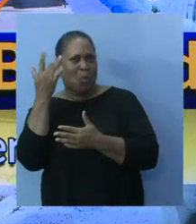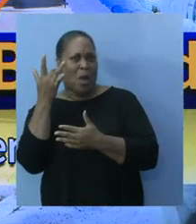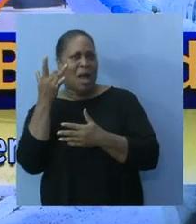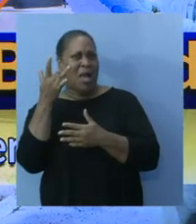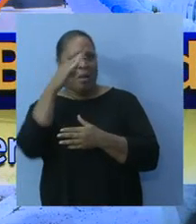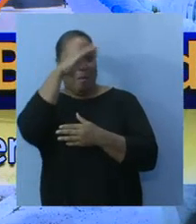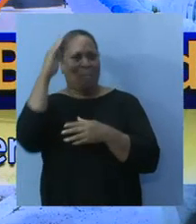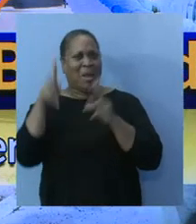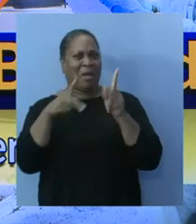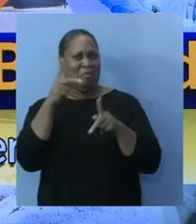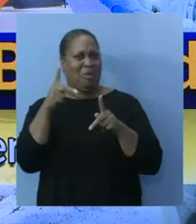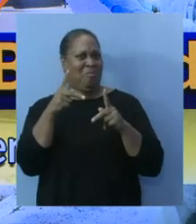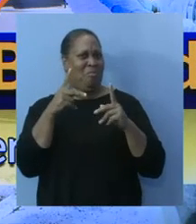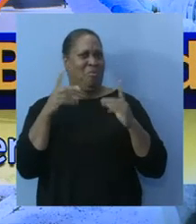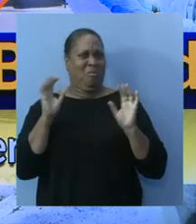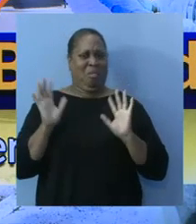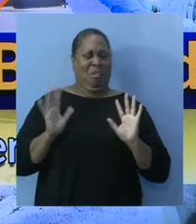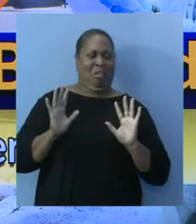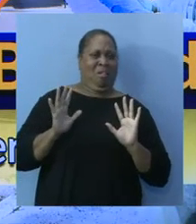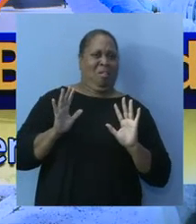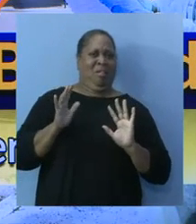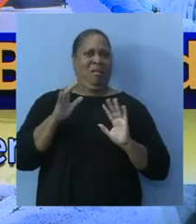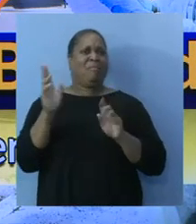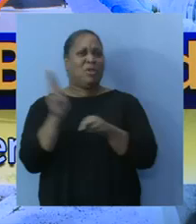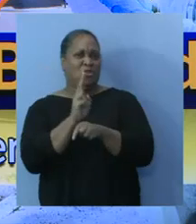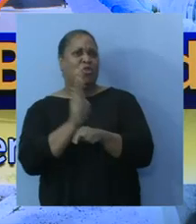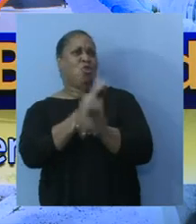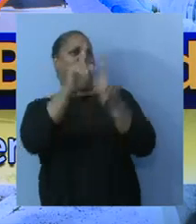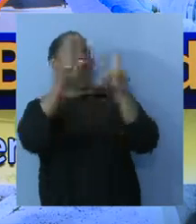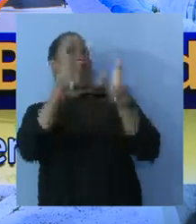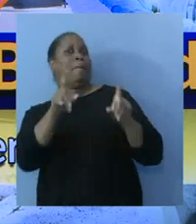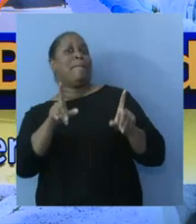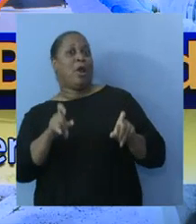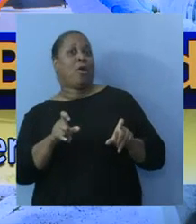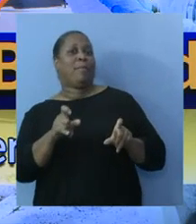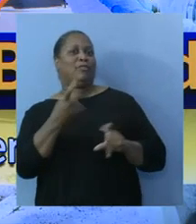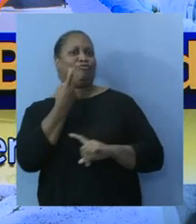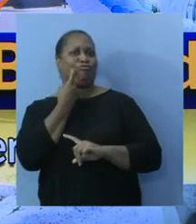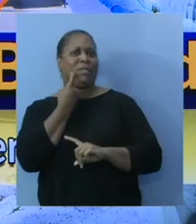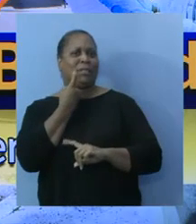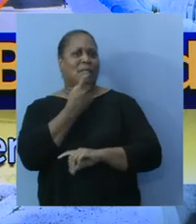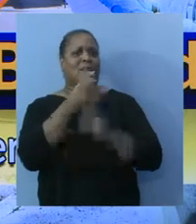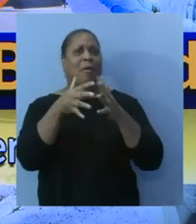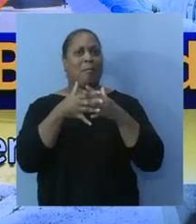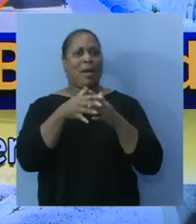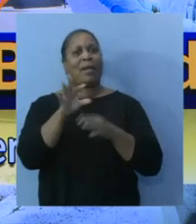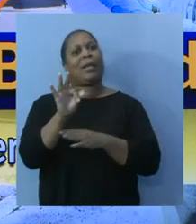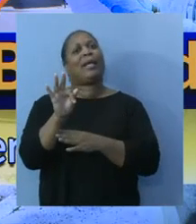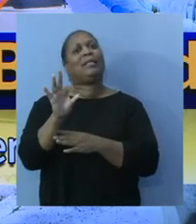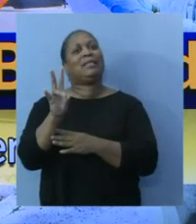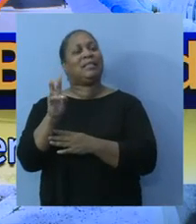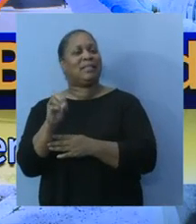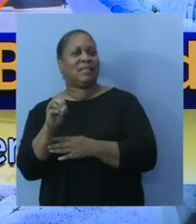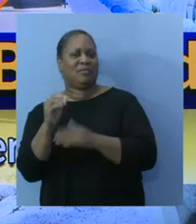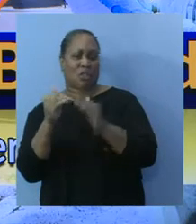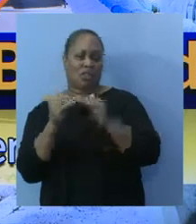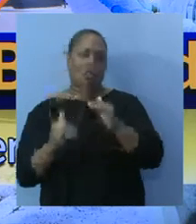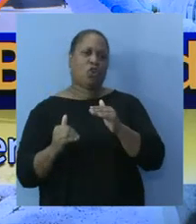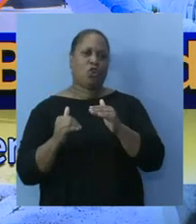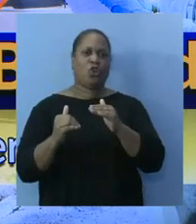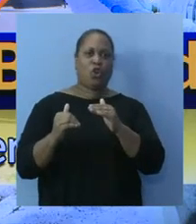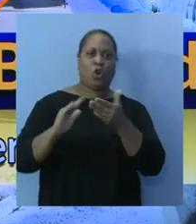have been used over history for experiments, you know. I mean, as recently in America in the, 1970s, where low-income black women were